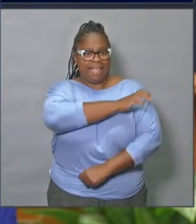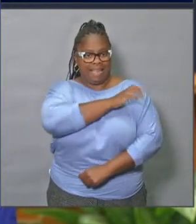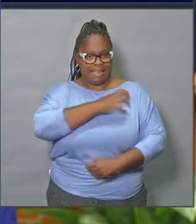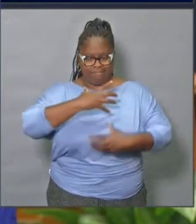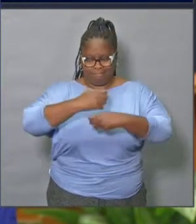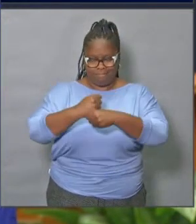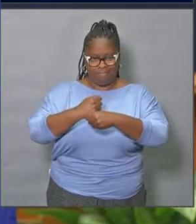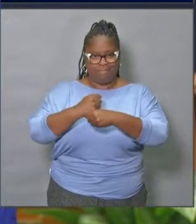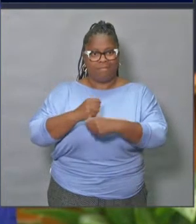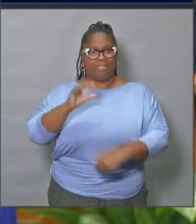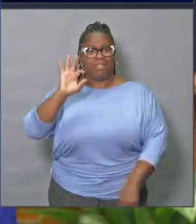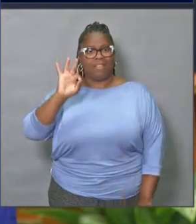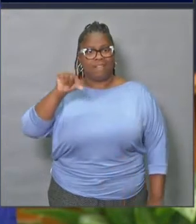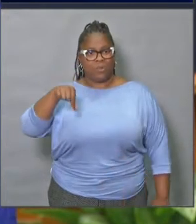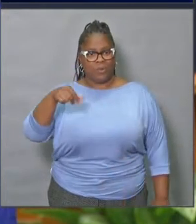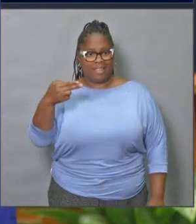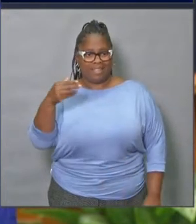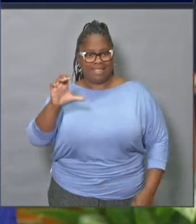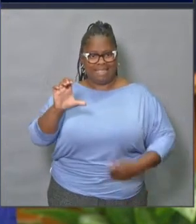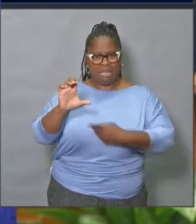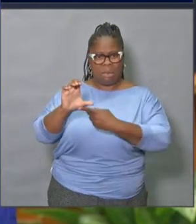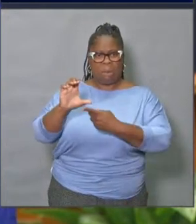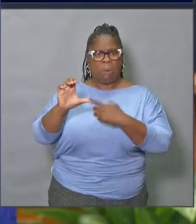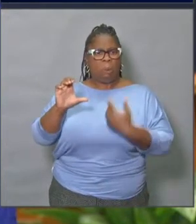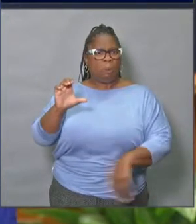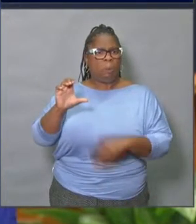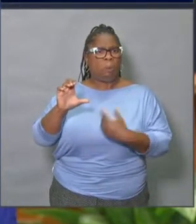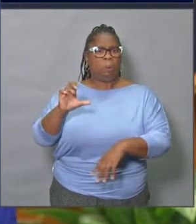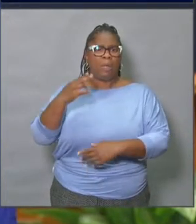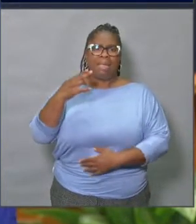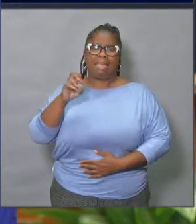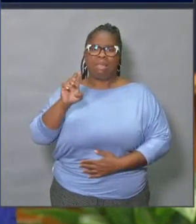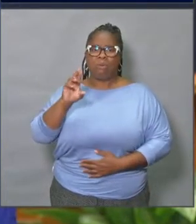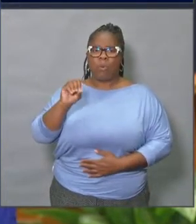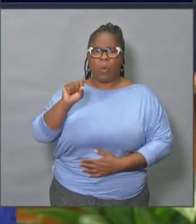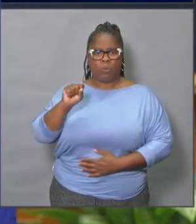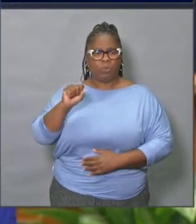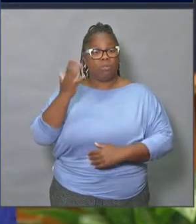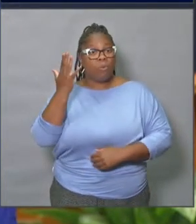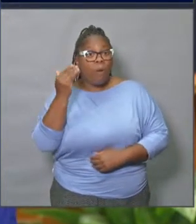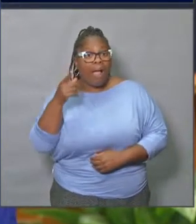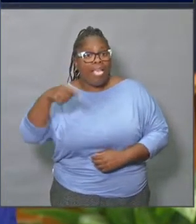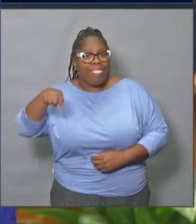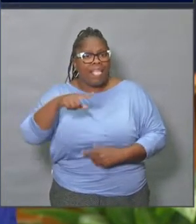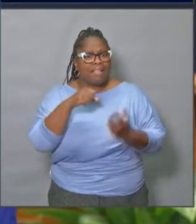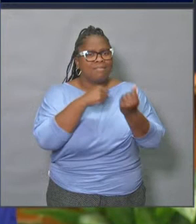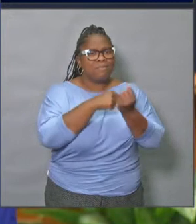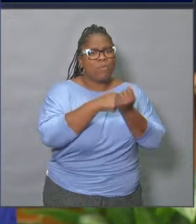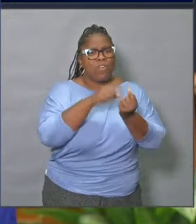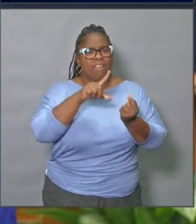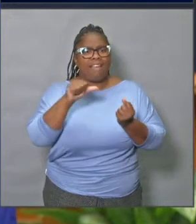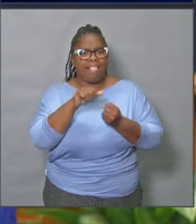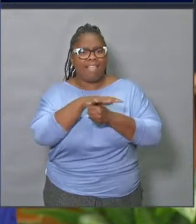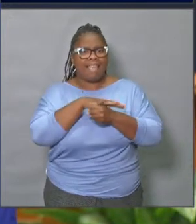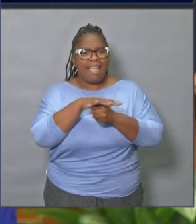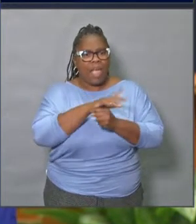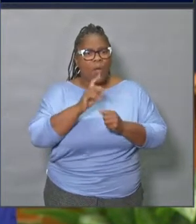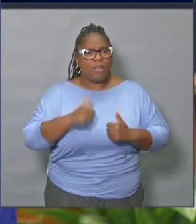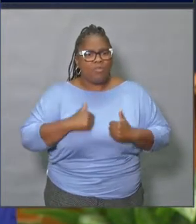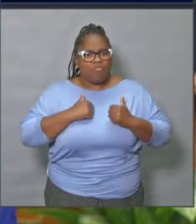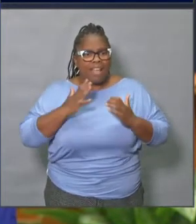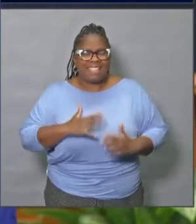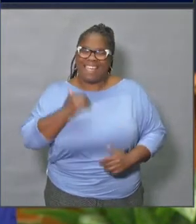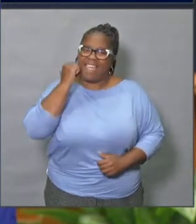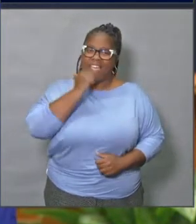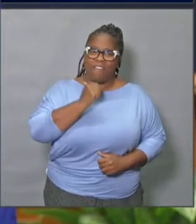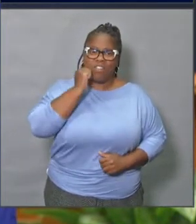community health clinics, are our heroes. They are supporting LA County residents each and every day, providing them with comprehensive